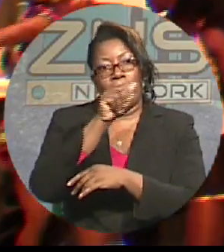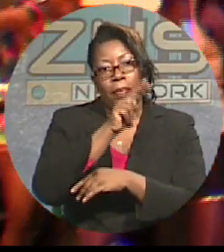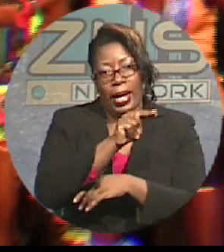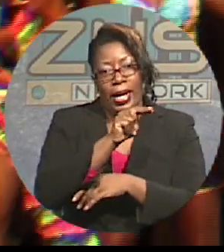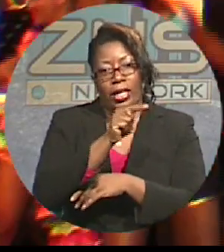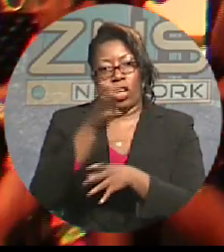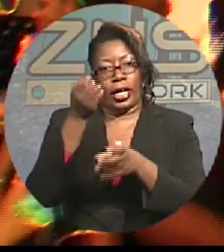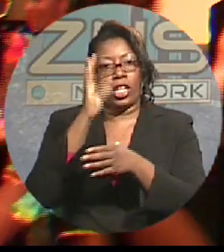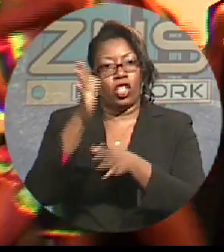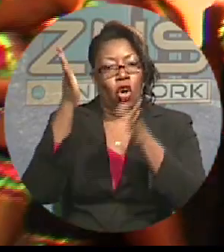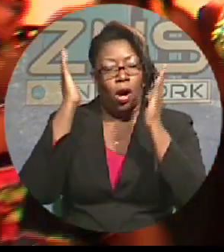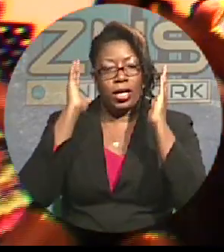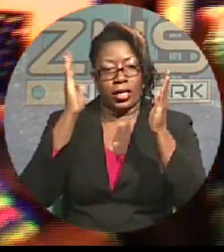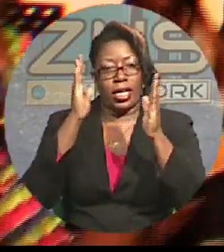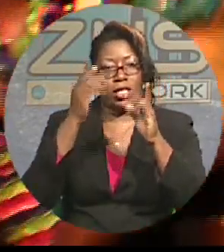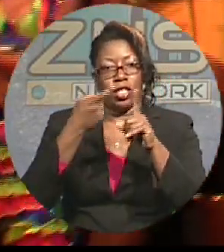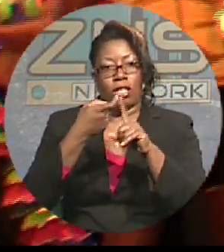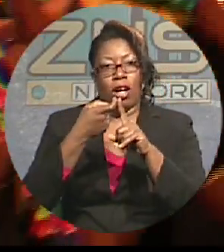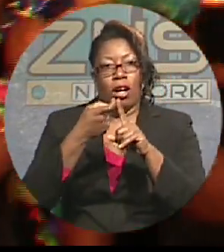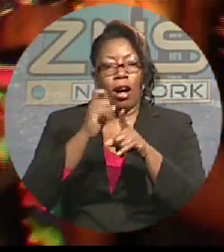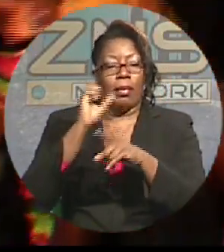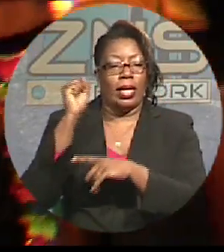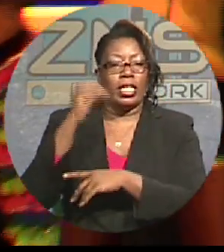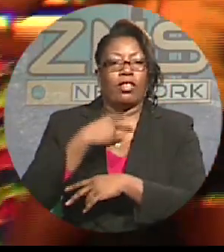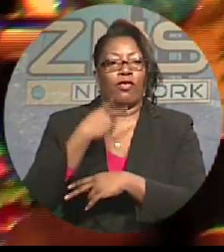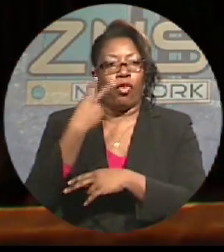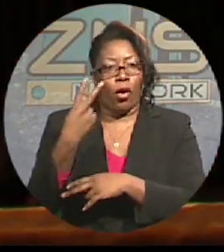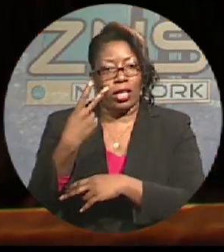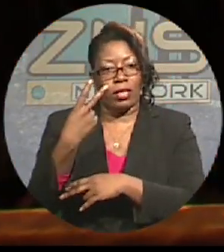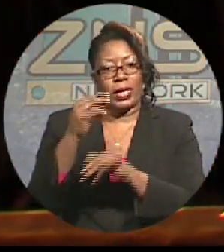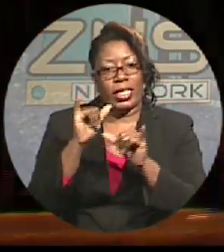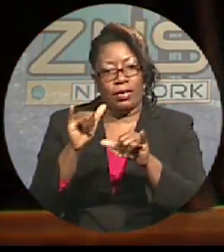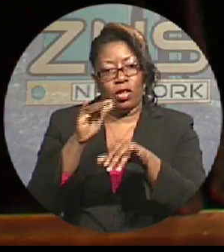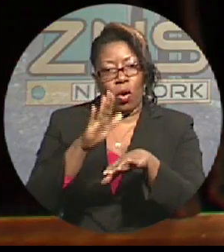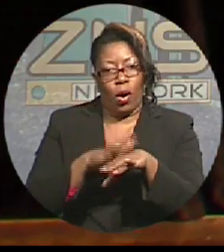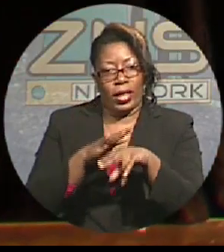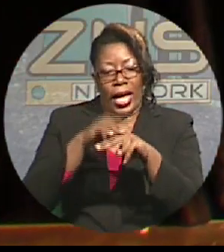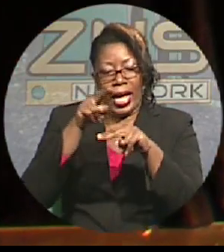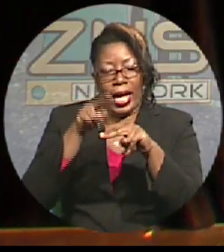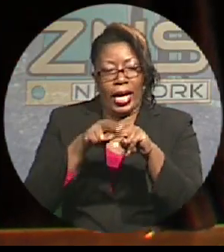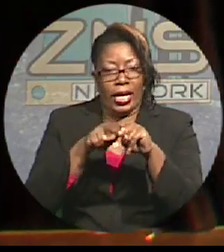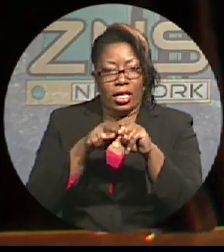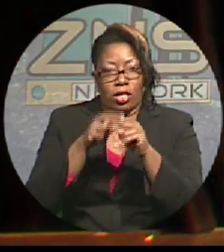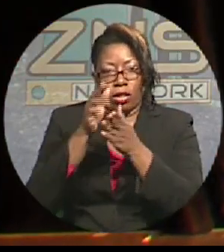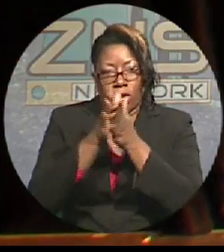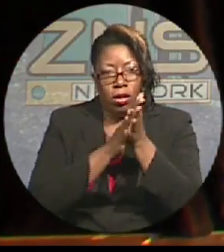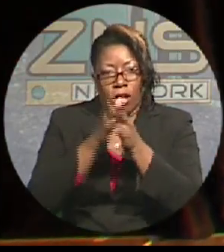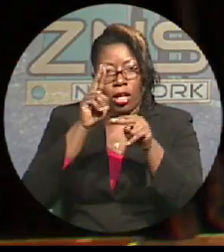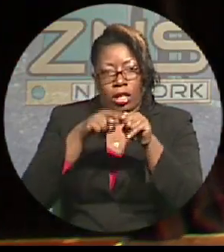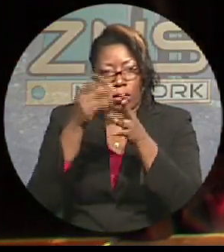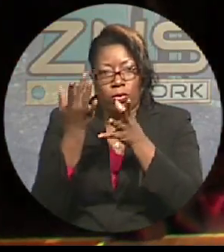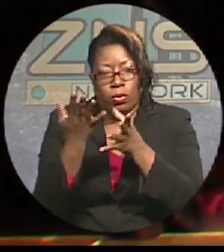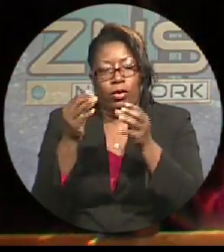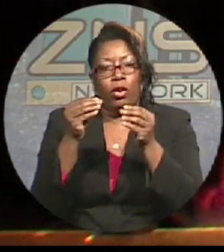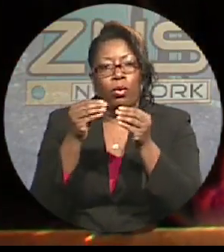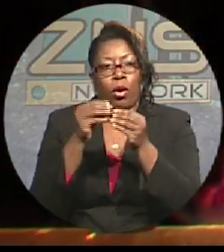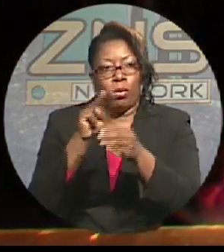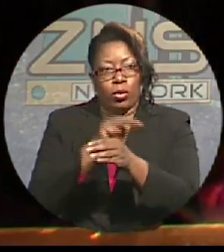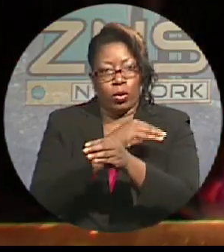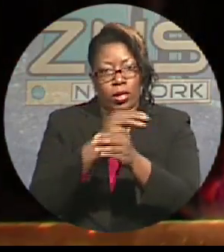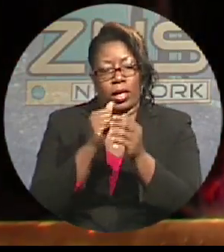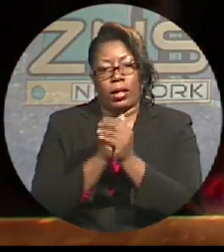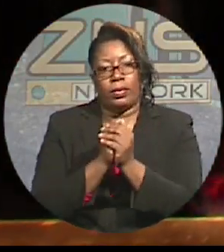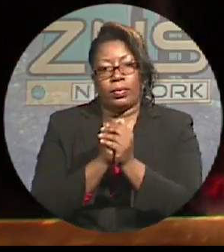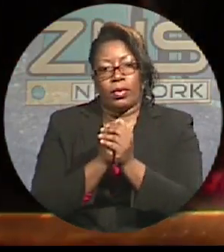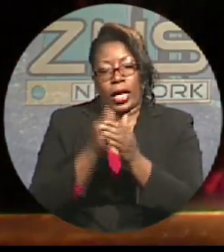his soulful, rich voice, King Eric knew how to leave you on the edge of your seat, longing for more. His death on Saturday, despite his